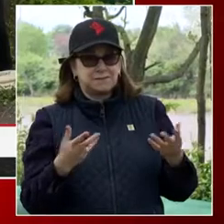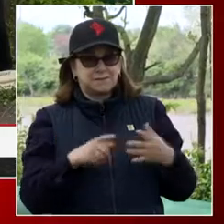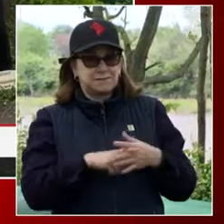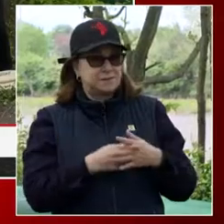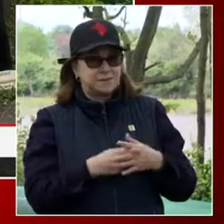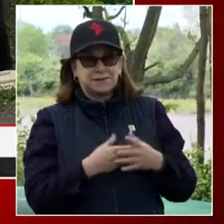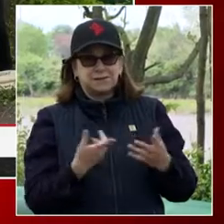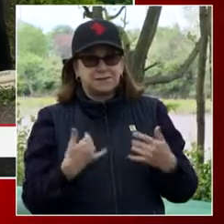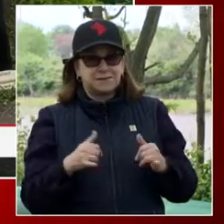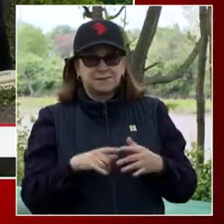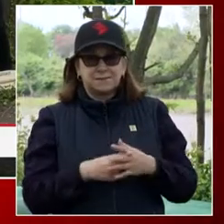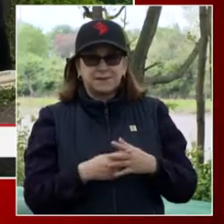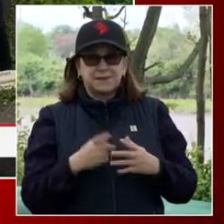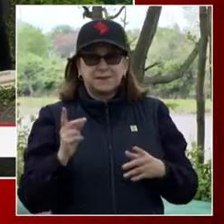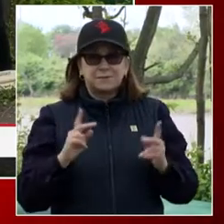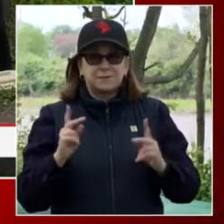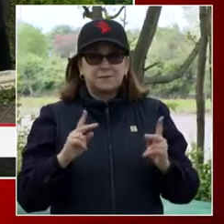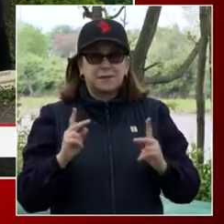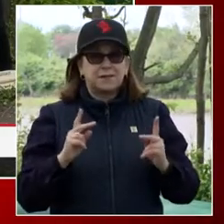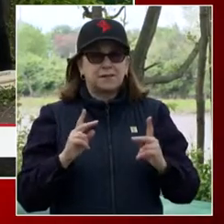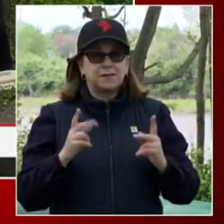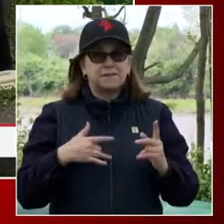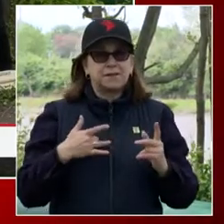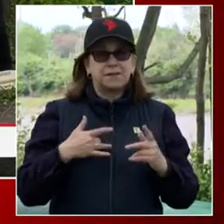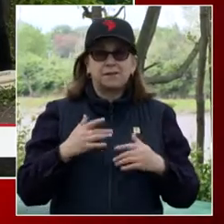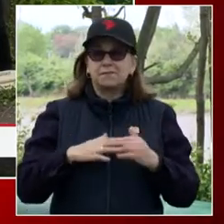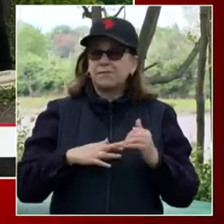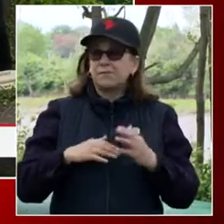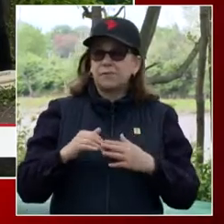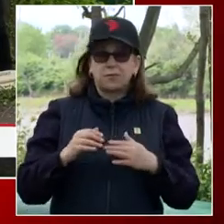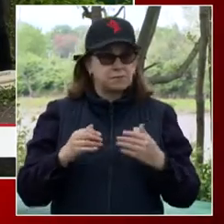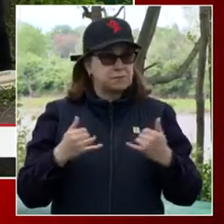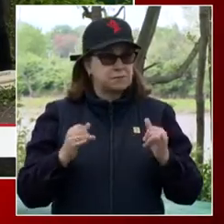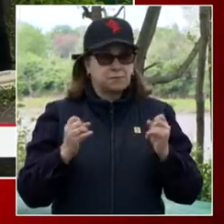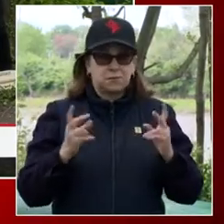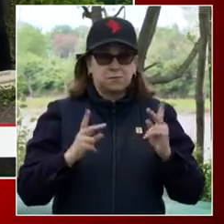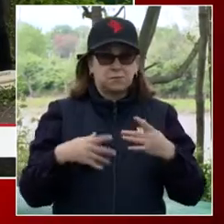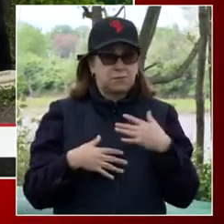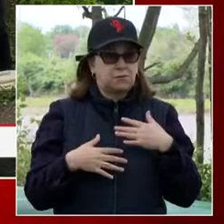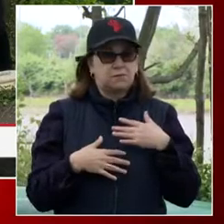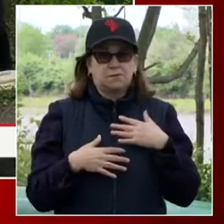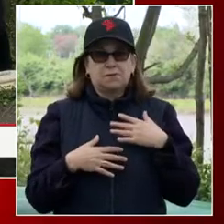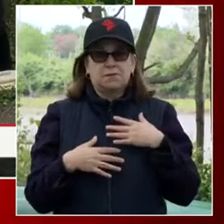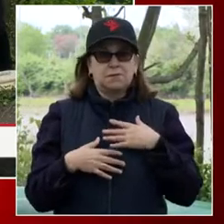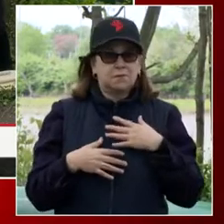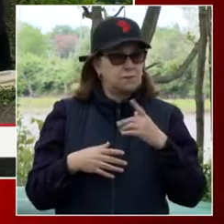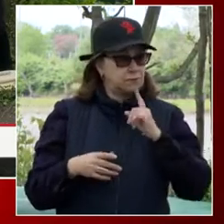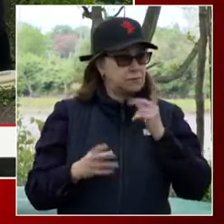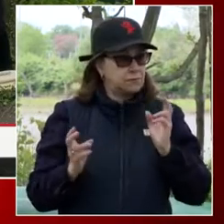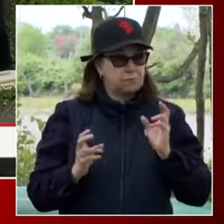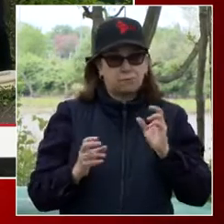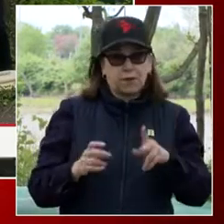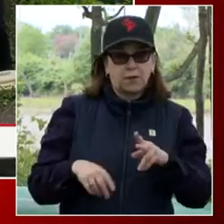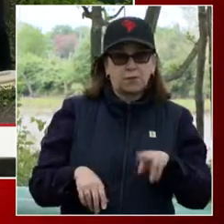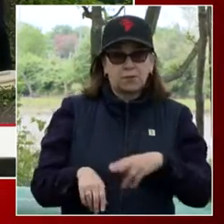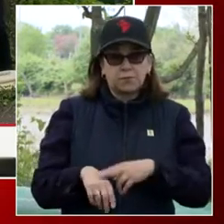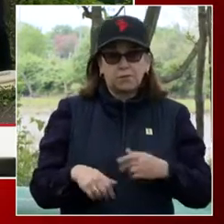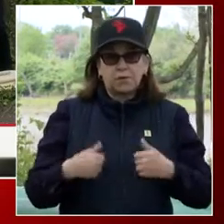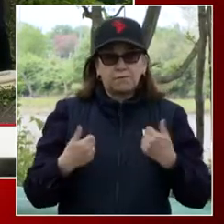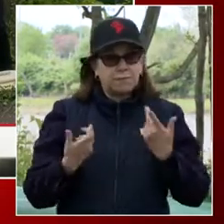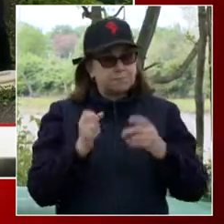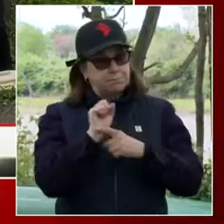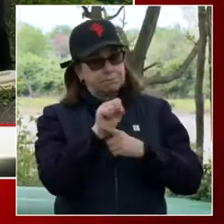How are people going to be comfortable getting back to their normal lives? And people are comfortable getting back to their normal lives when we crush the virus and they